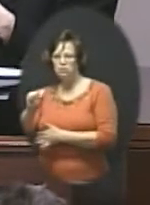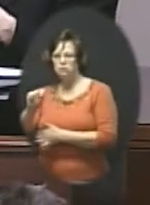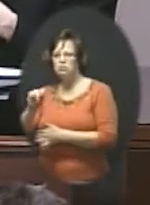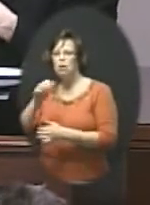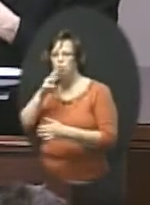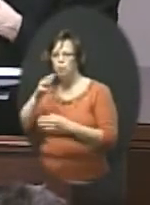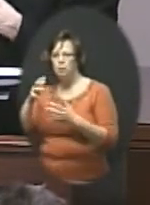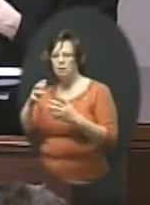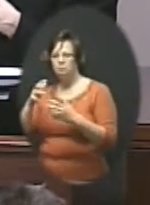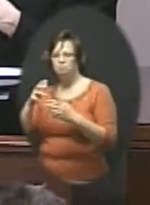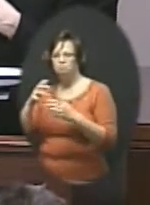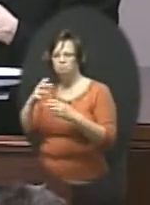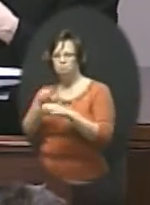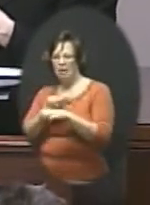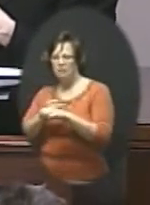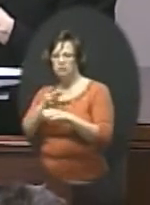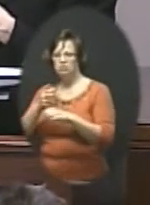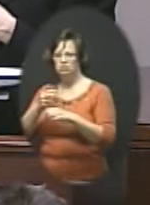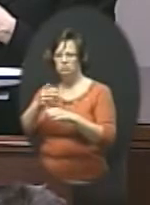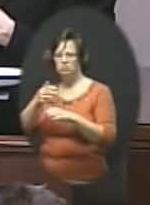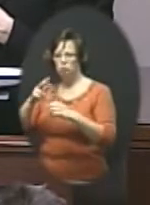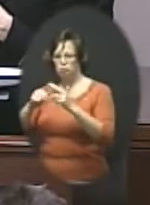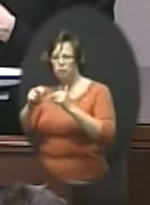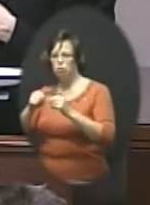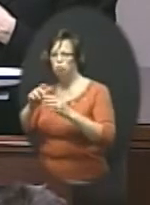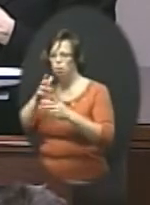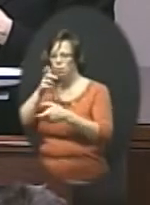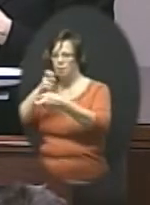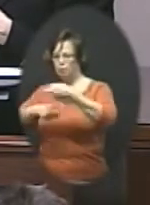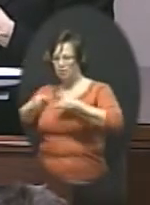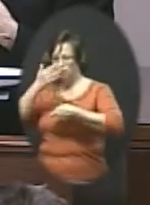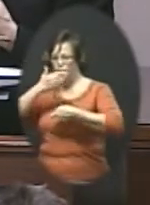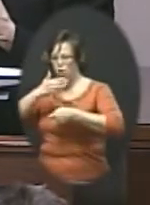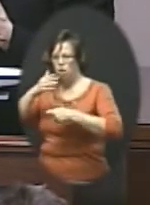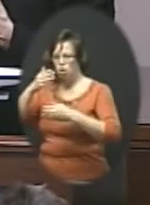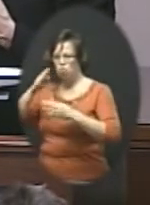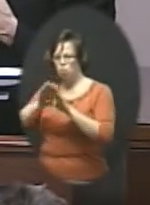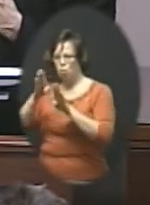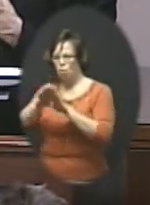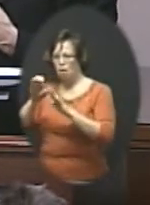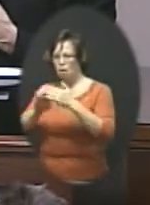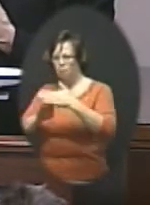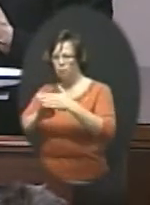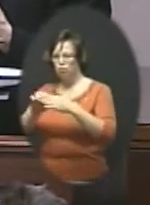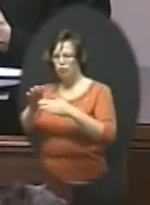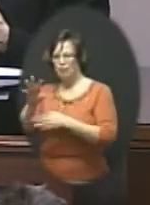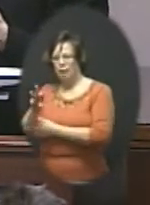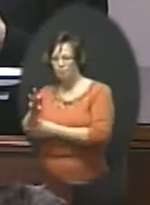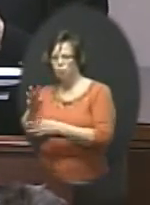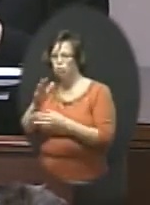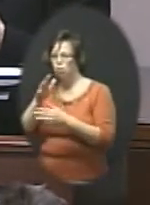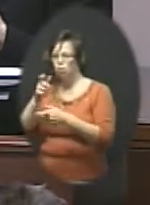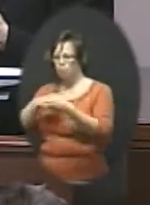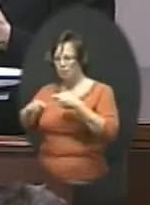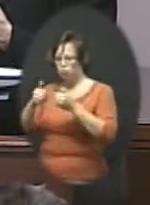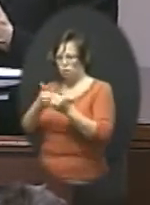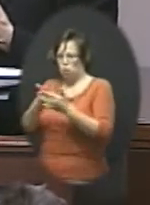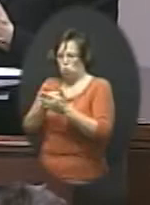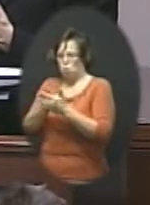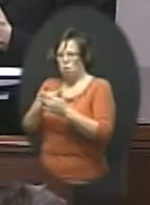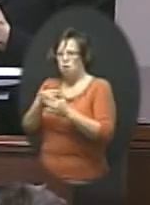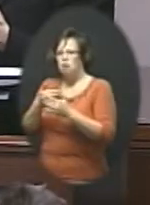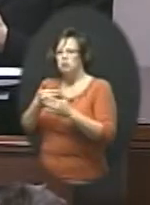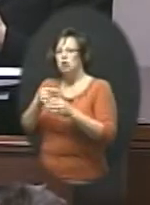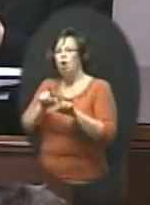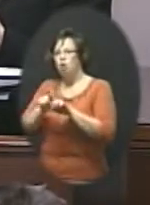we'll be replacing those front door elementary camera systems with the new ones. We'll also be looking at adding them at